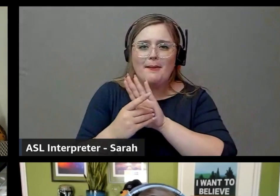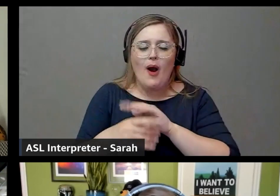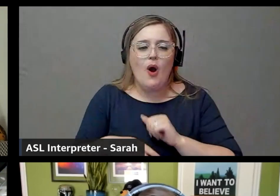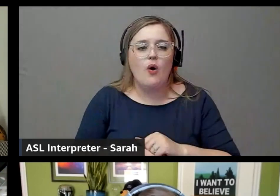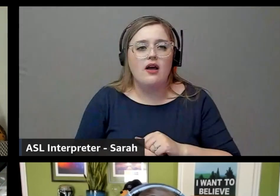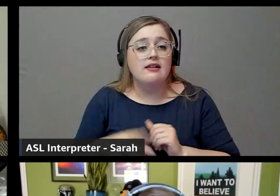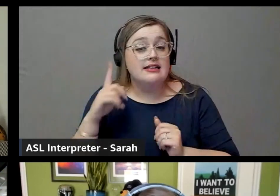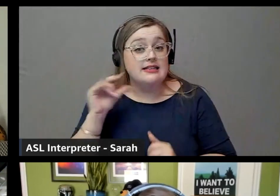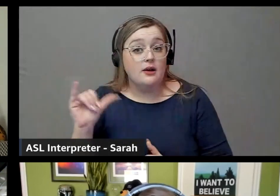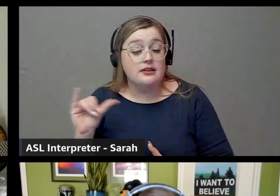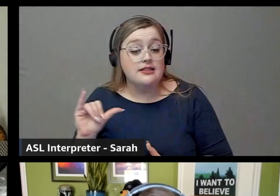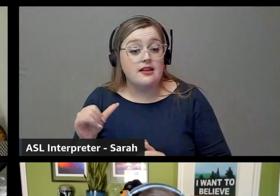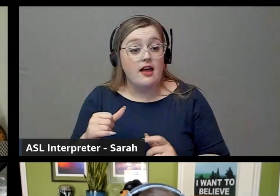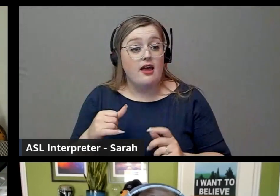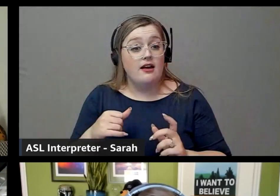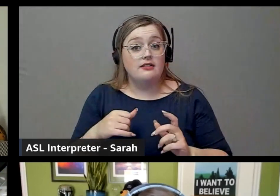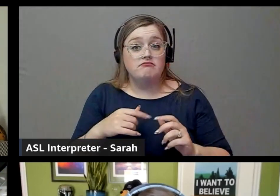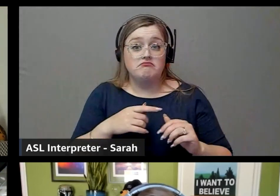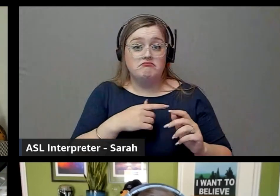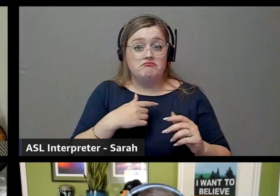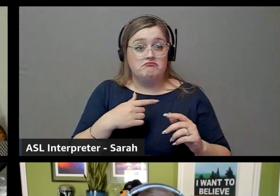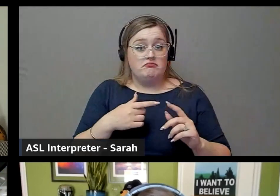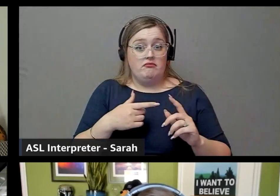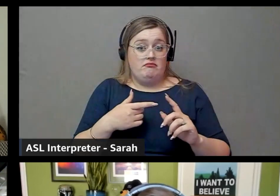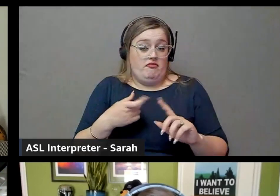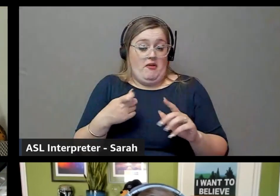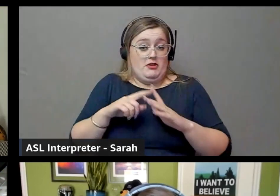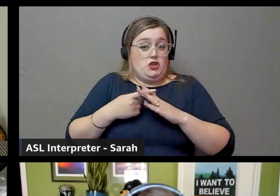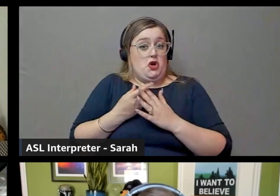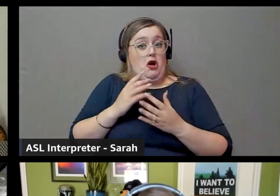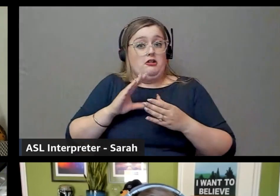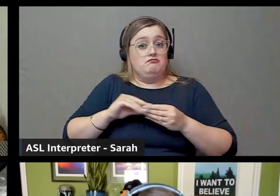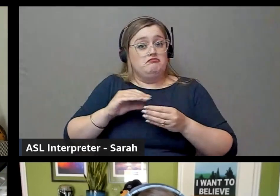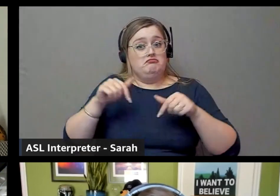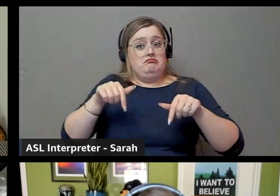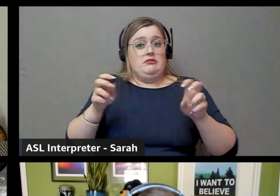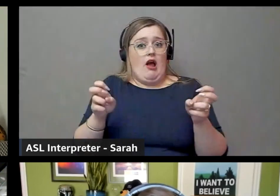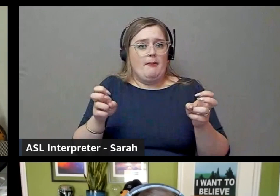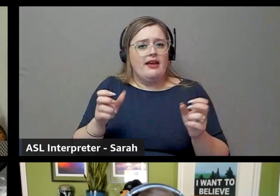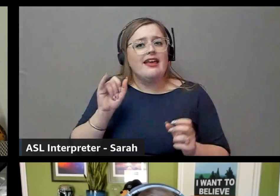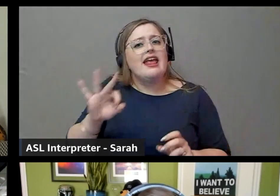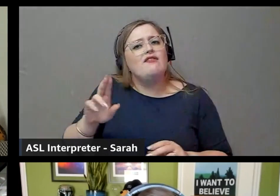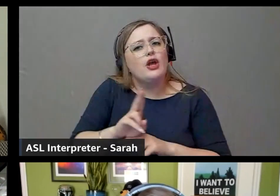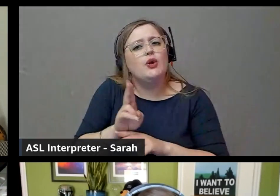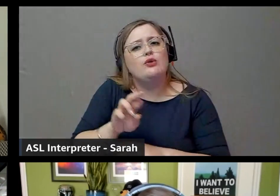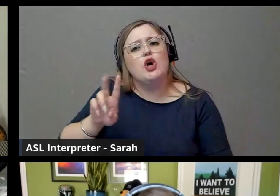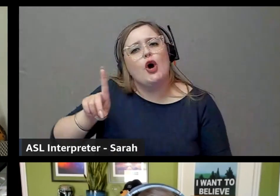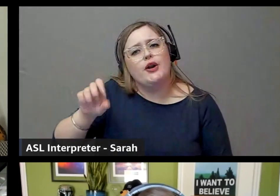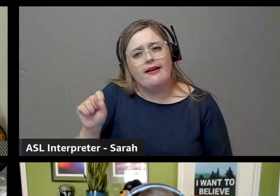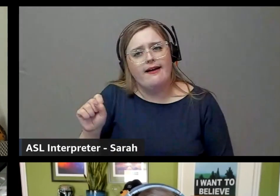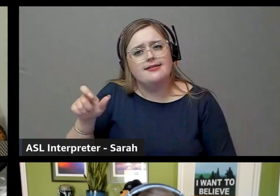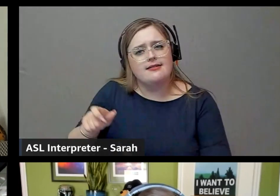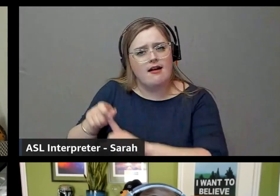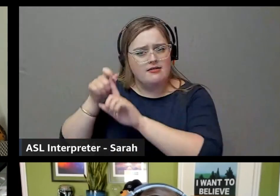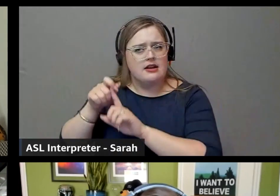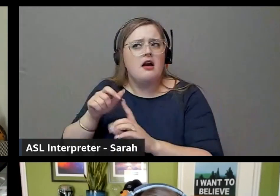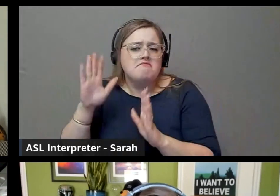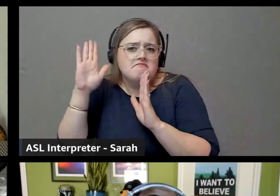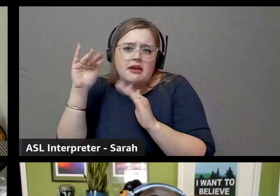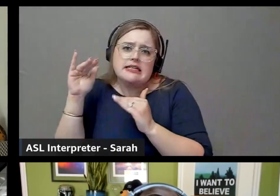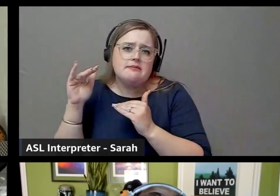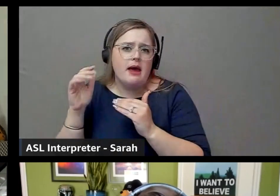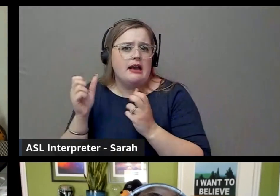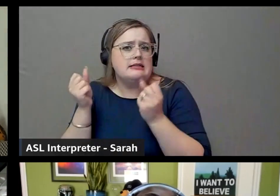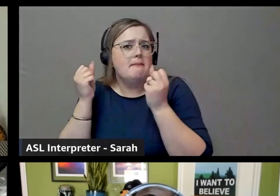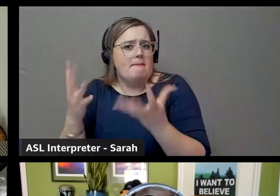of your segment here, if I use RDS Custom, I can expect a lot of the similar features I'd get from